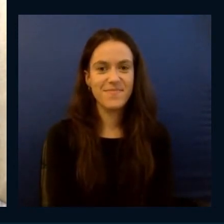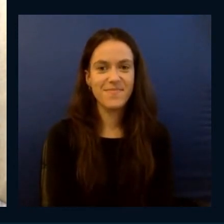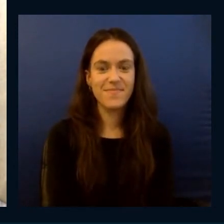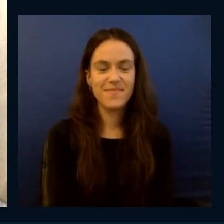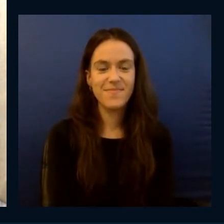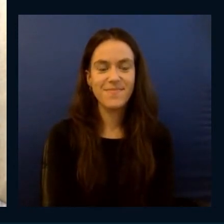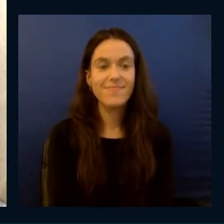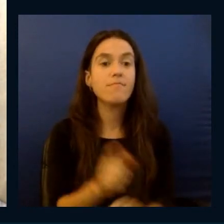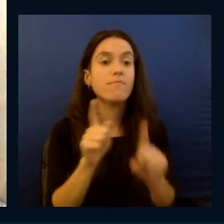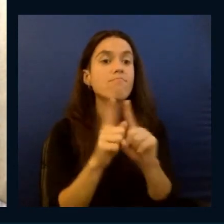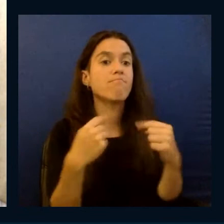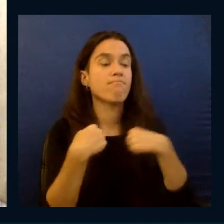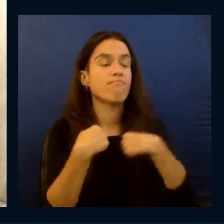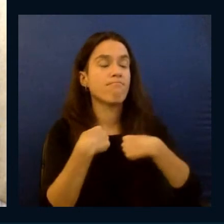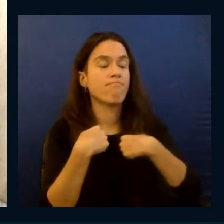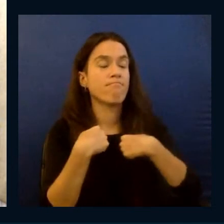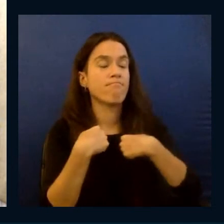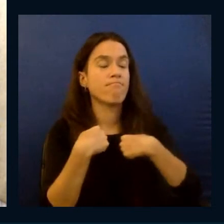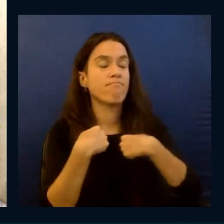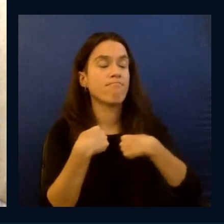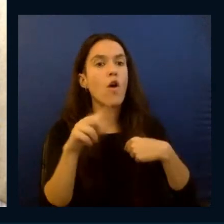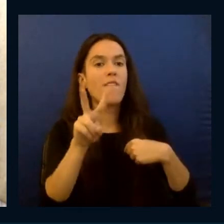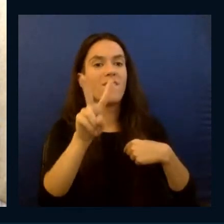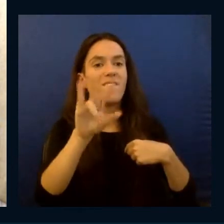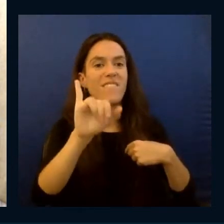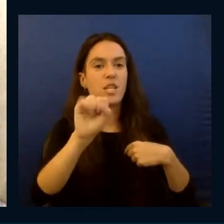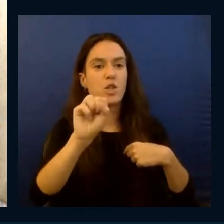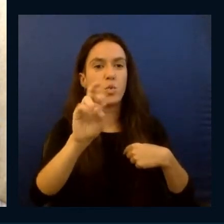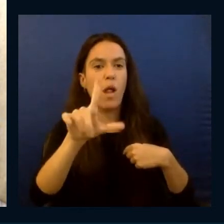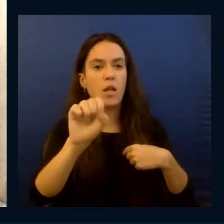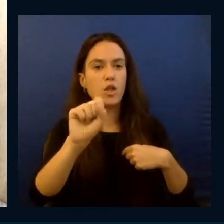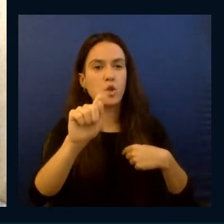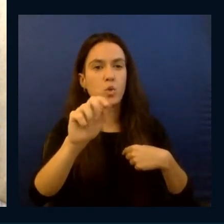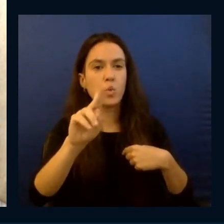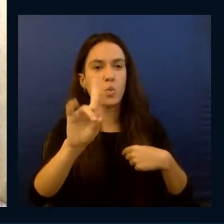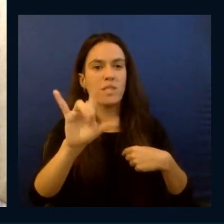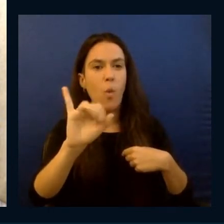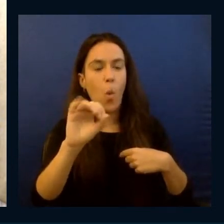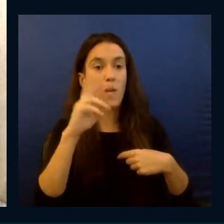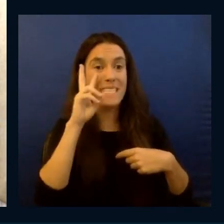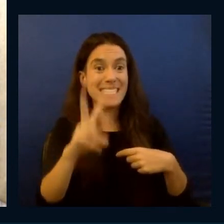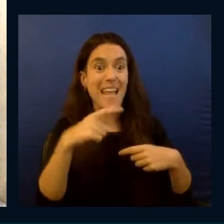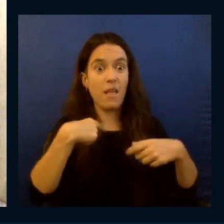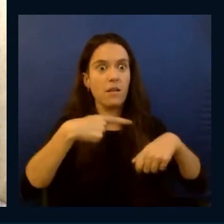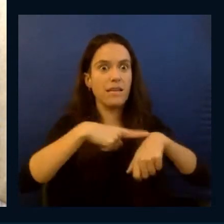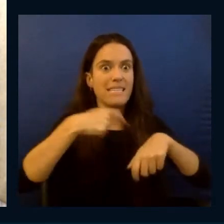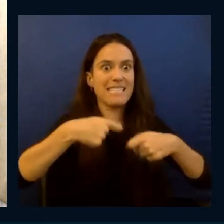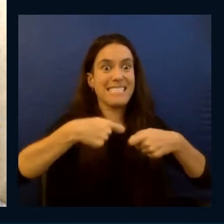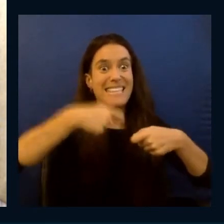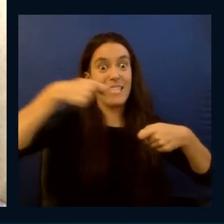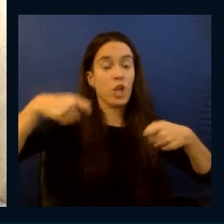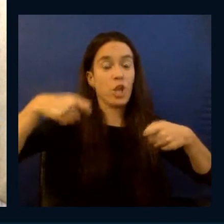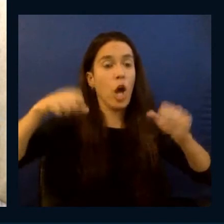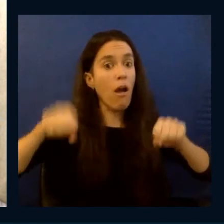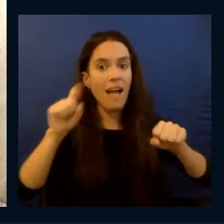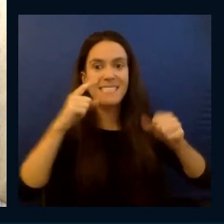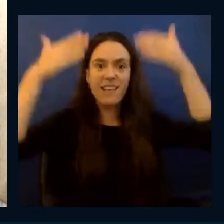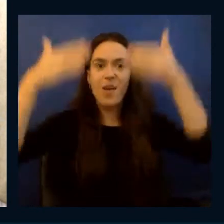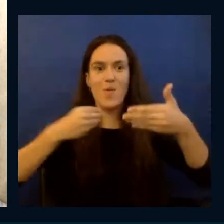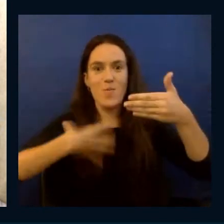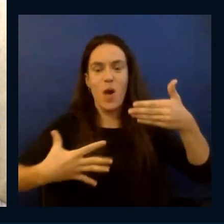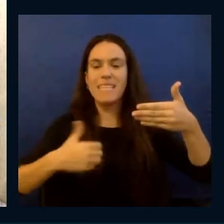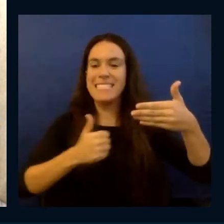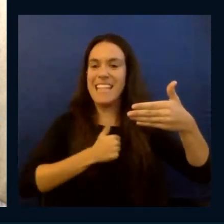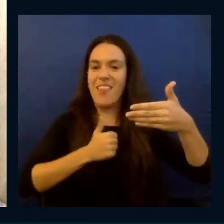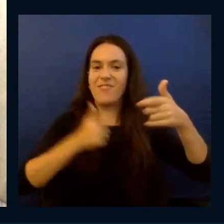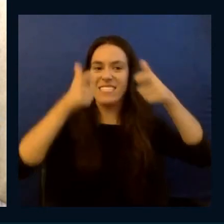Visual Studio Code, where you can, if you download the proper extension, you can actually start with a blank page and start creating your ARM template, because